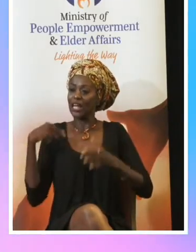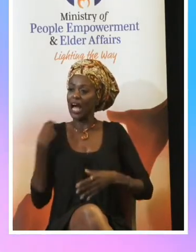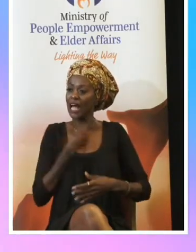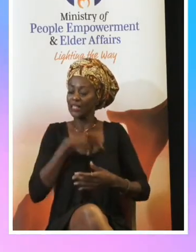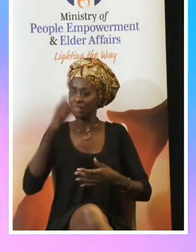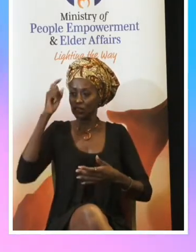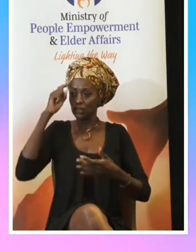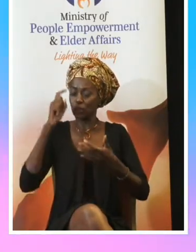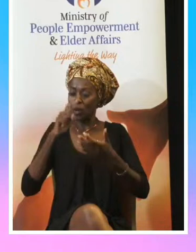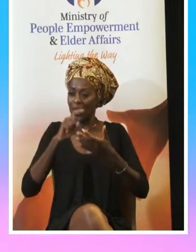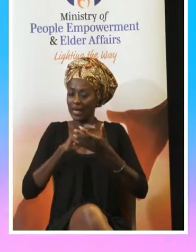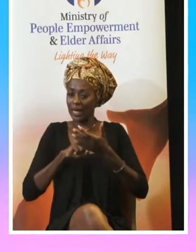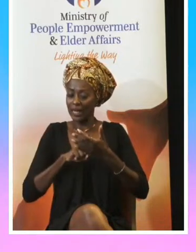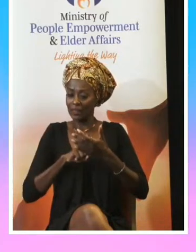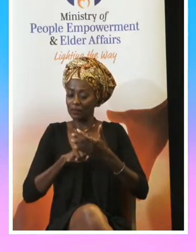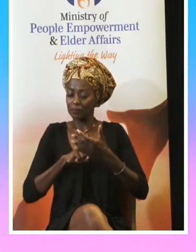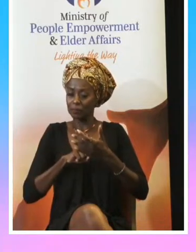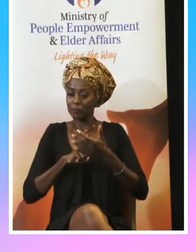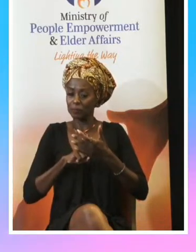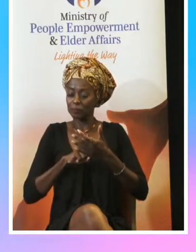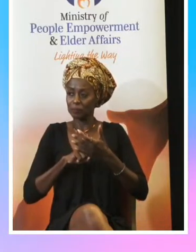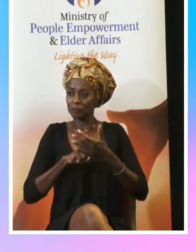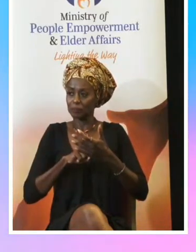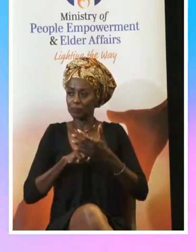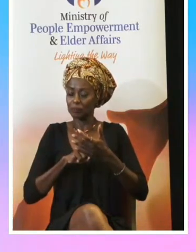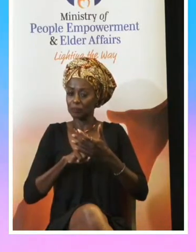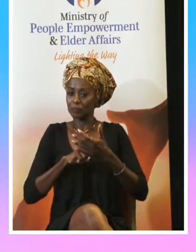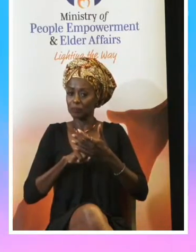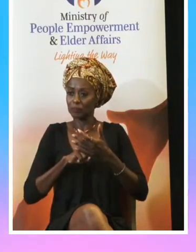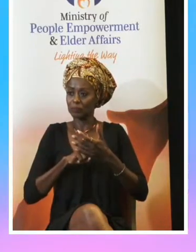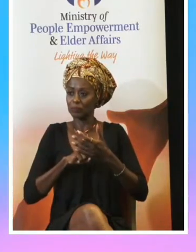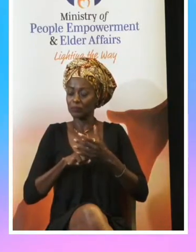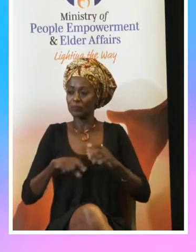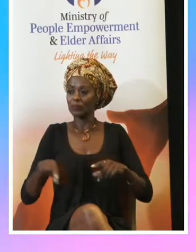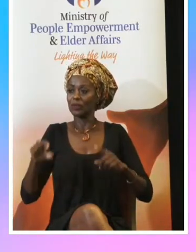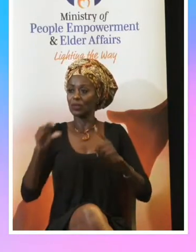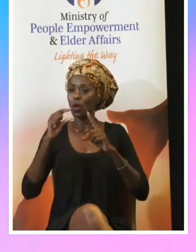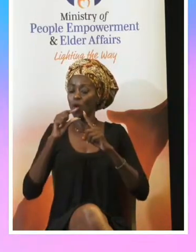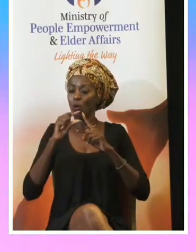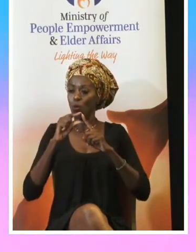words that were spoken by someone as esteemed as Mahatma Gandhi,